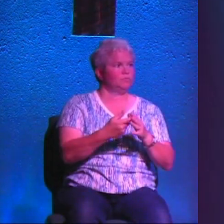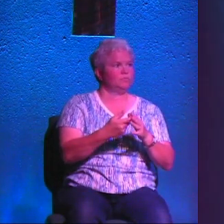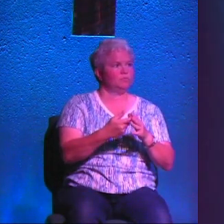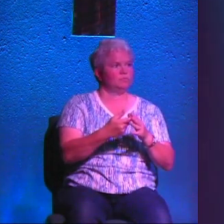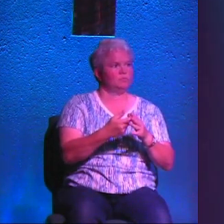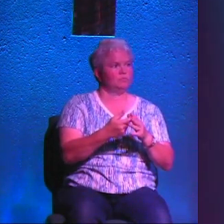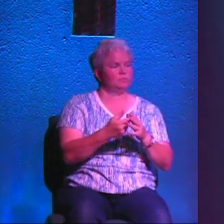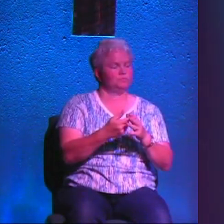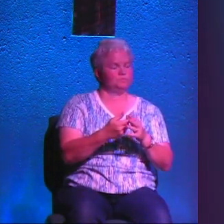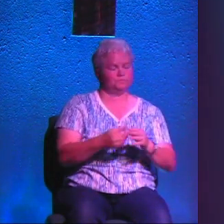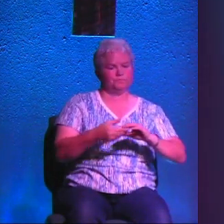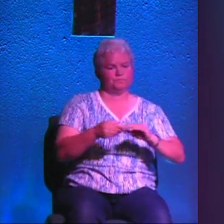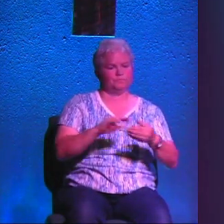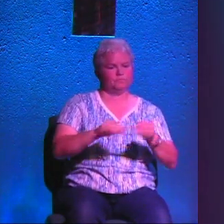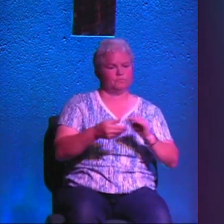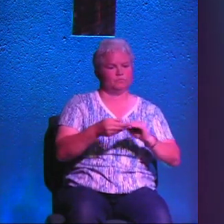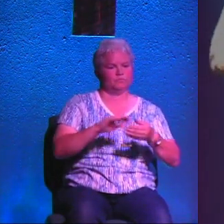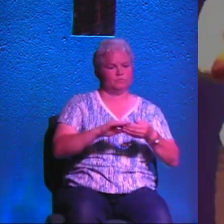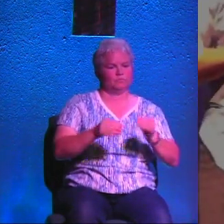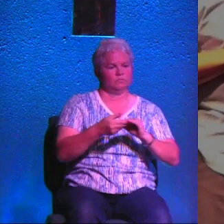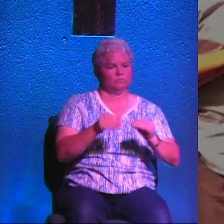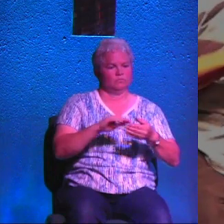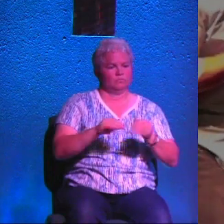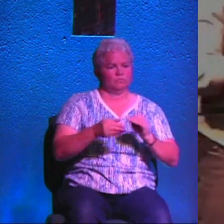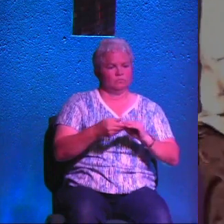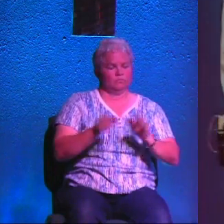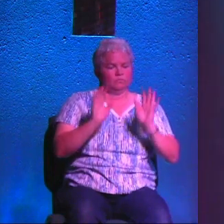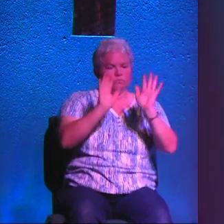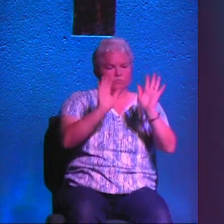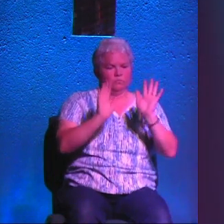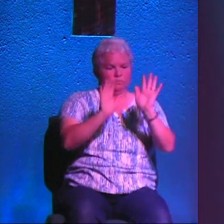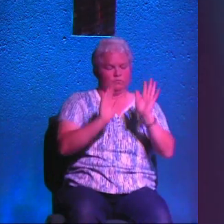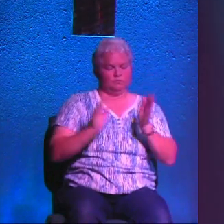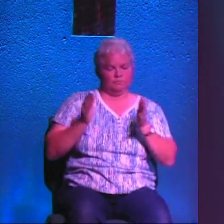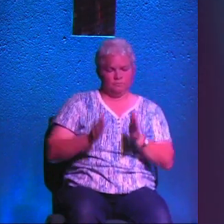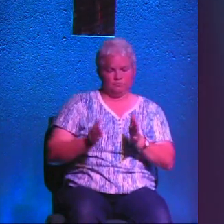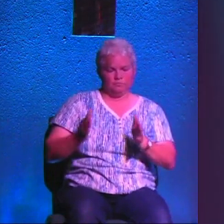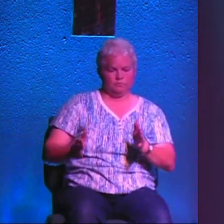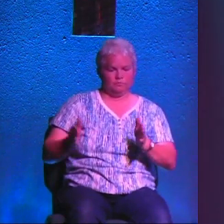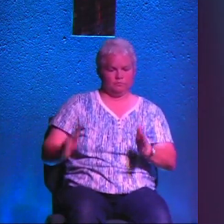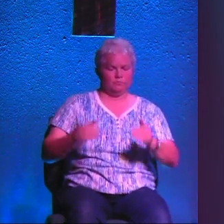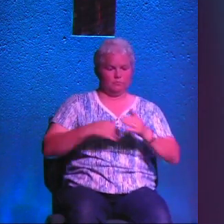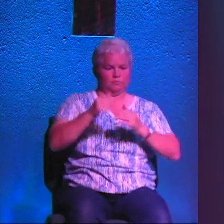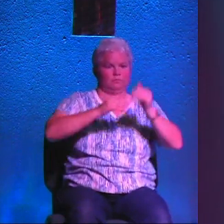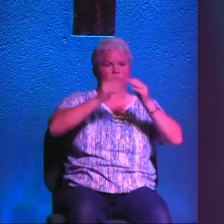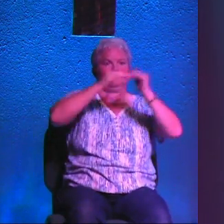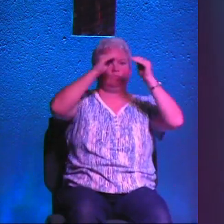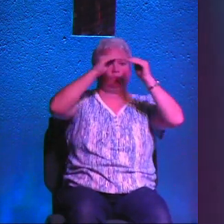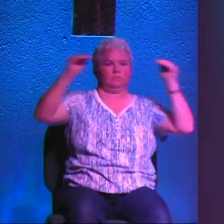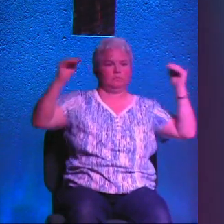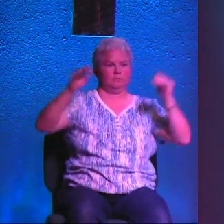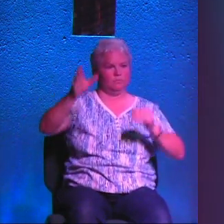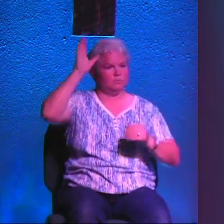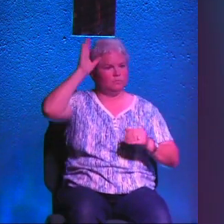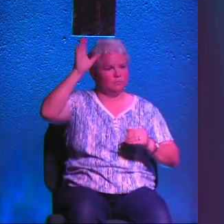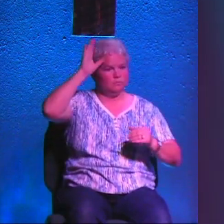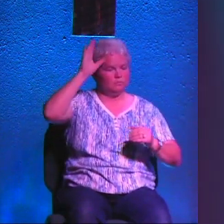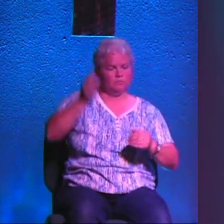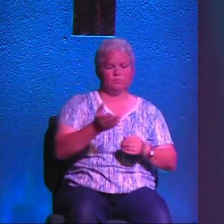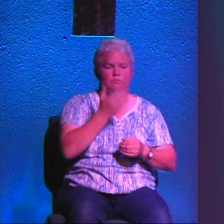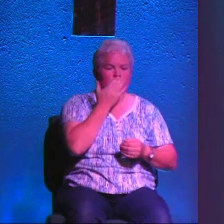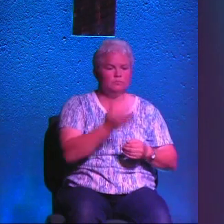we're going to jump into this message. We're in a great part of this series. Heavenly Father, once again, we do thank